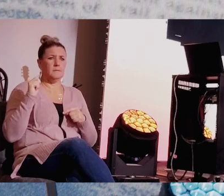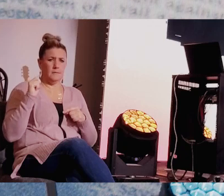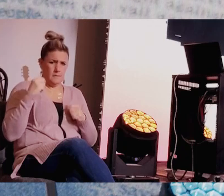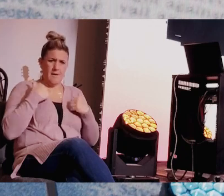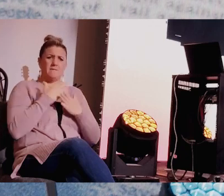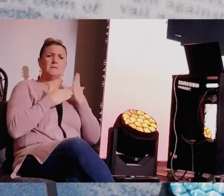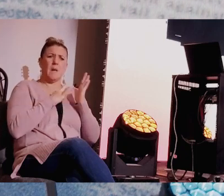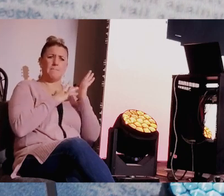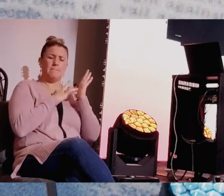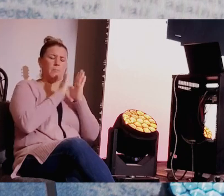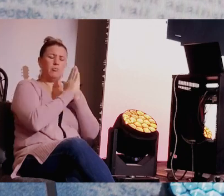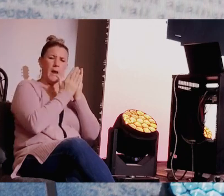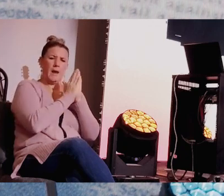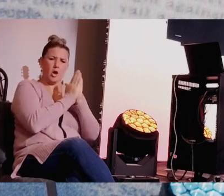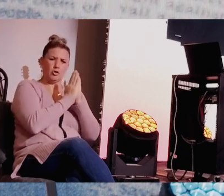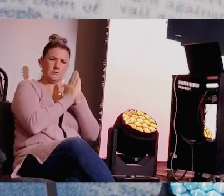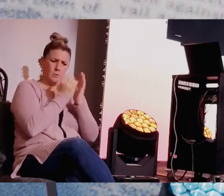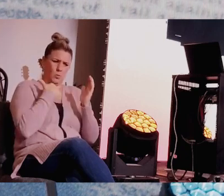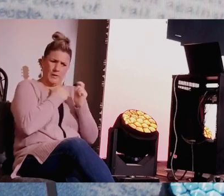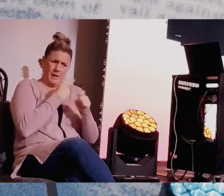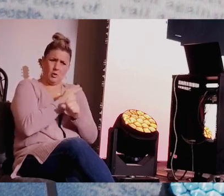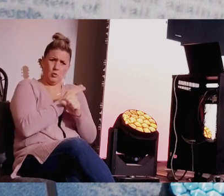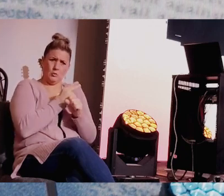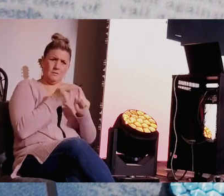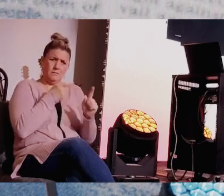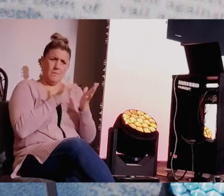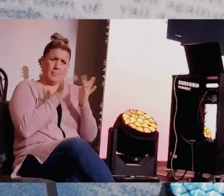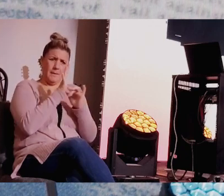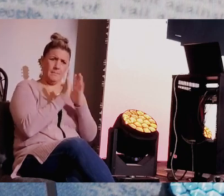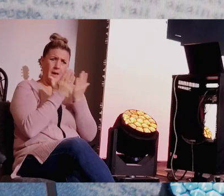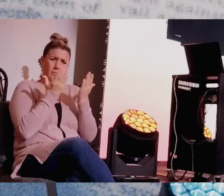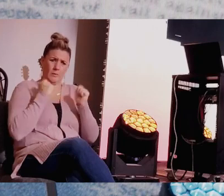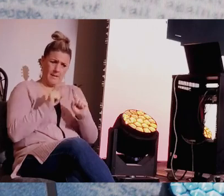There are prayers throughout the Bible that we can apply to our lives right now through the truth. Amen?